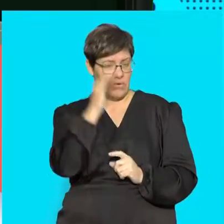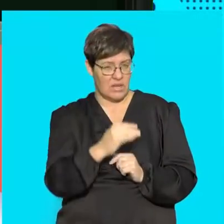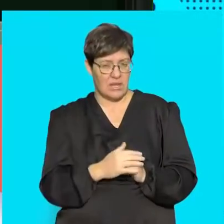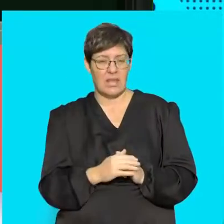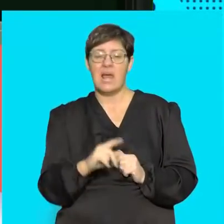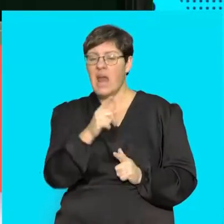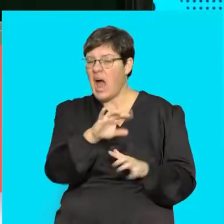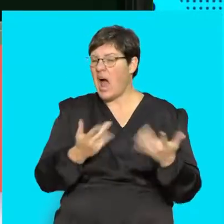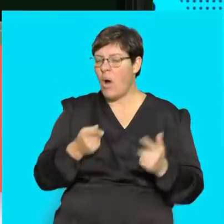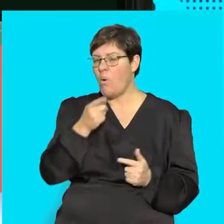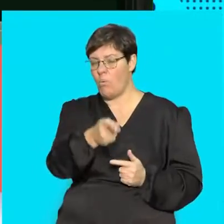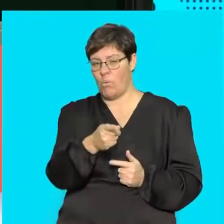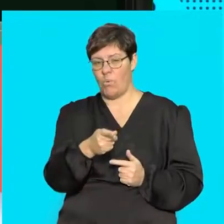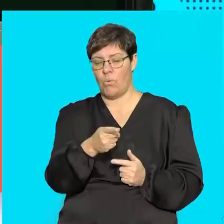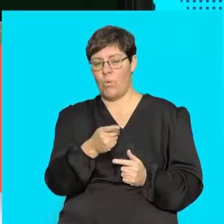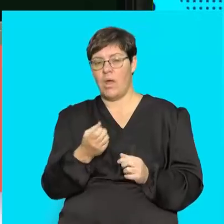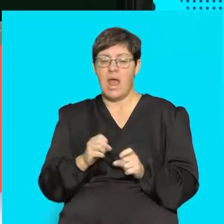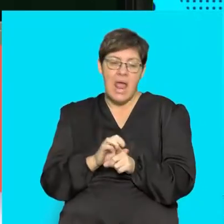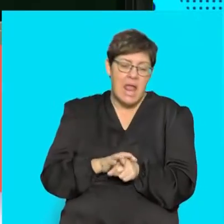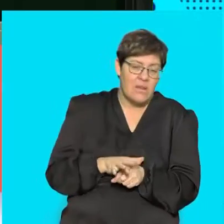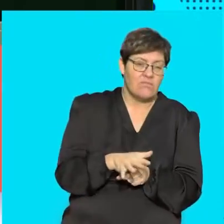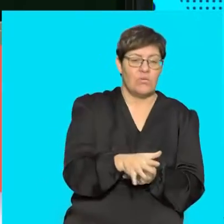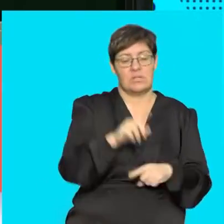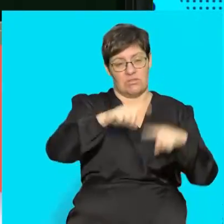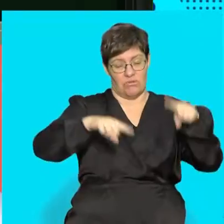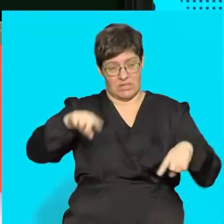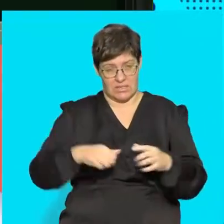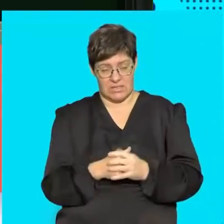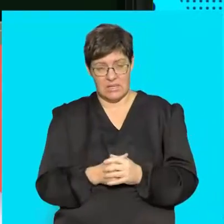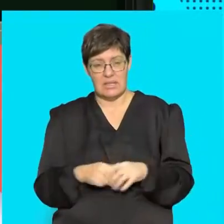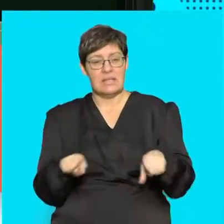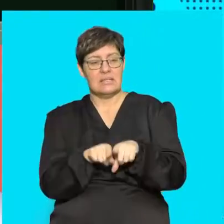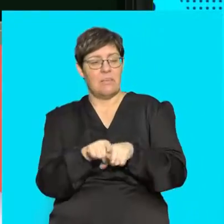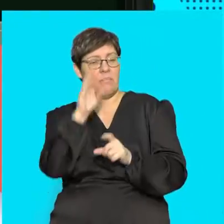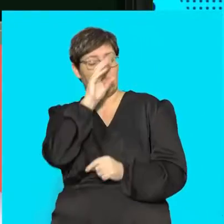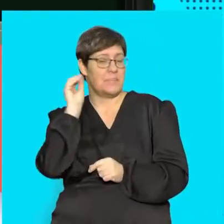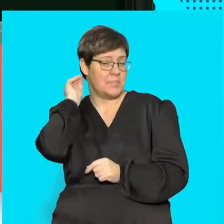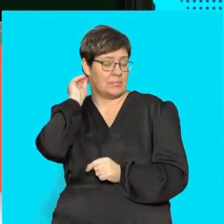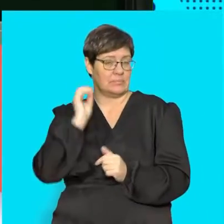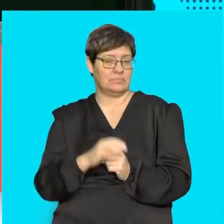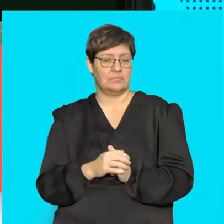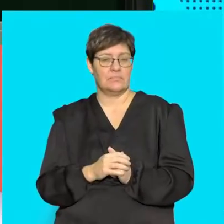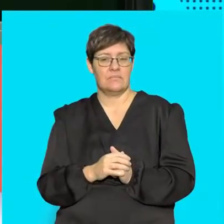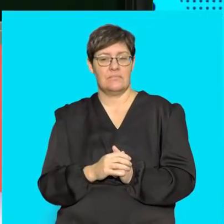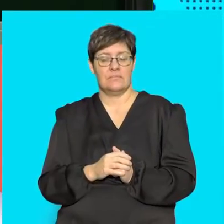these factors specifically have an influence on the rate. Just as a reminder,